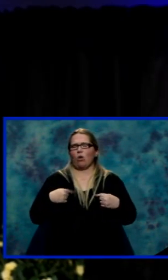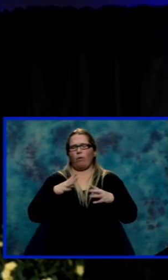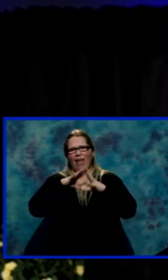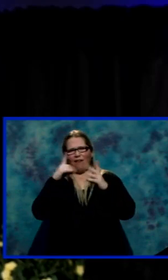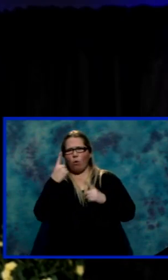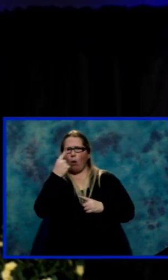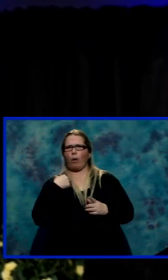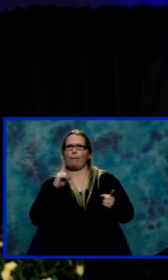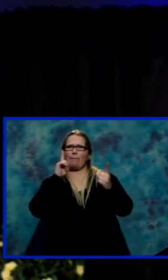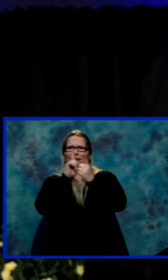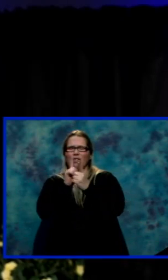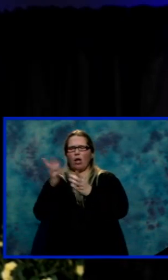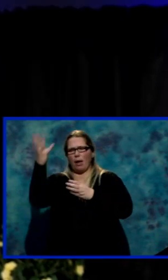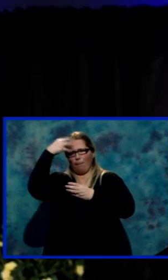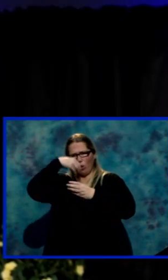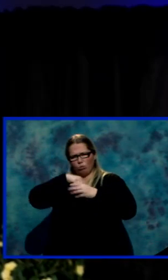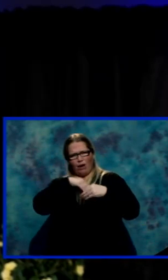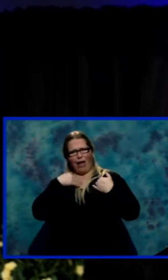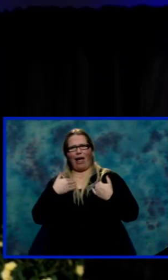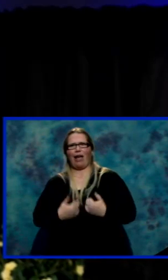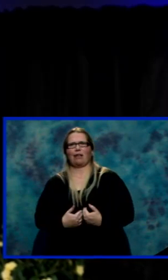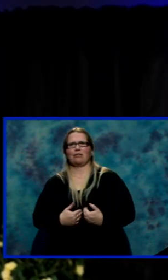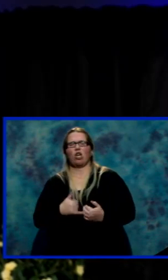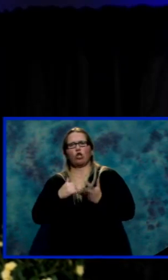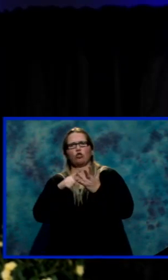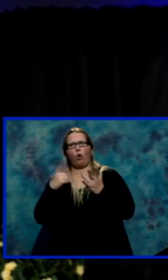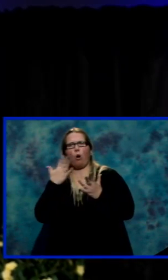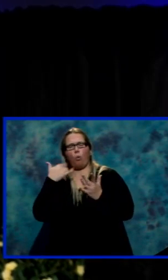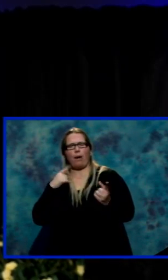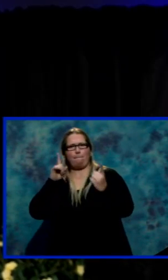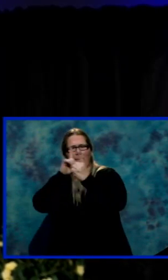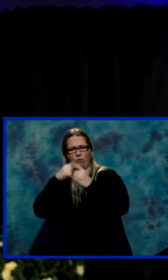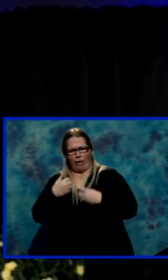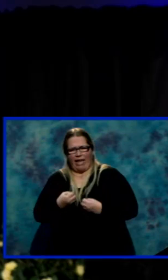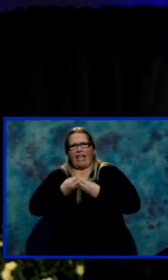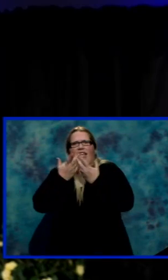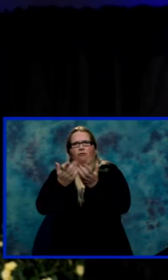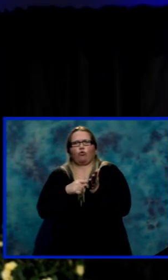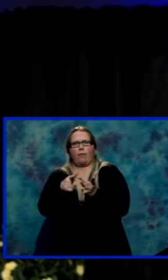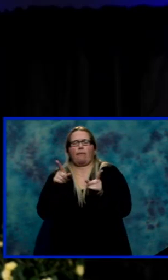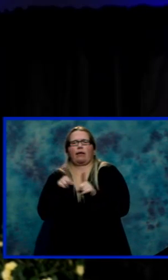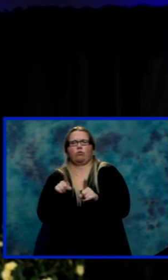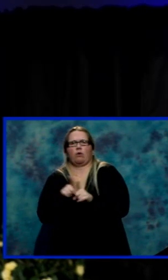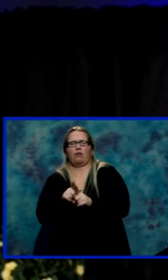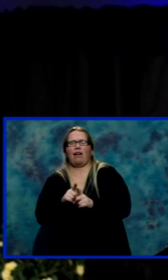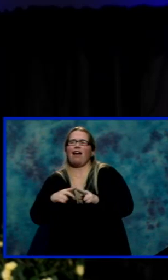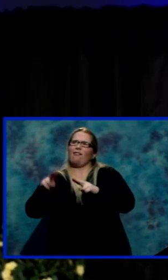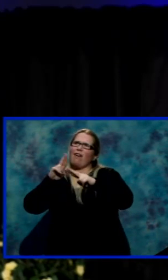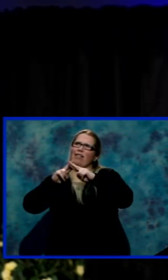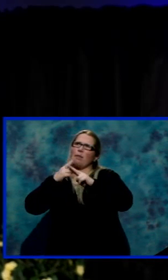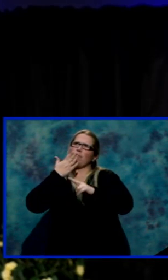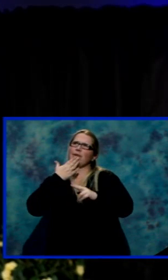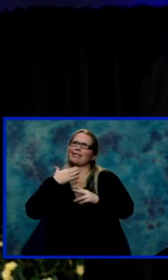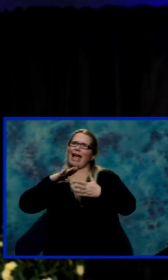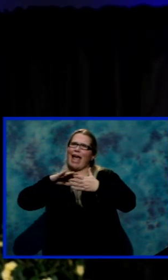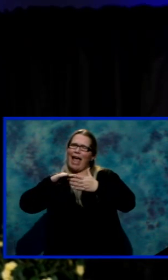meet. Father, put it inside us so that it comes out. So when whoever we meet, that it rubs off and they can see that there's something different about us. Father, please help us to